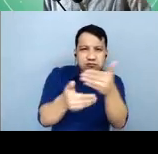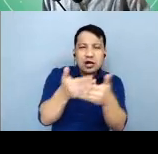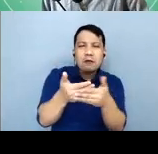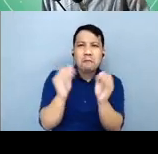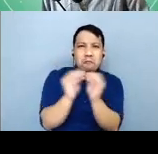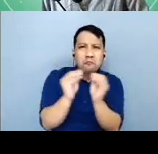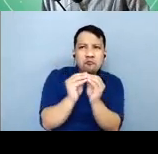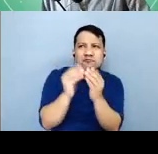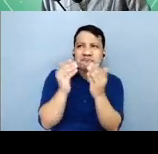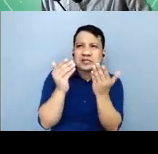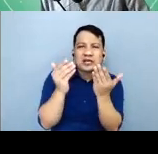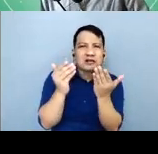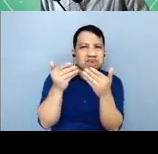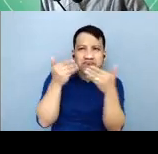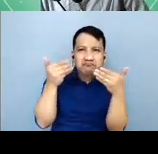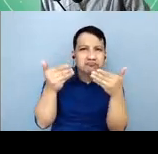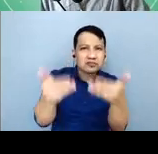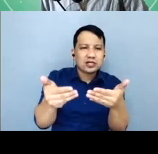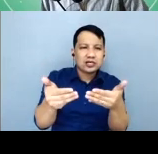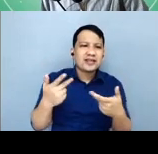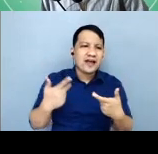becoming more sustainable will come at a cost.